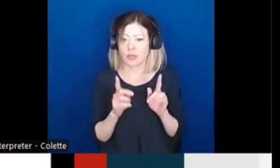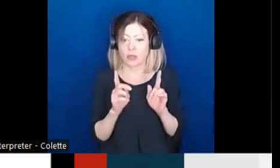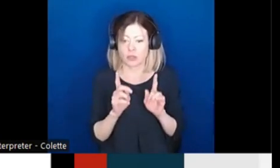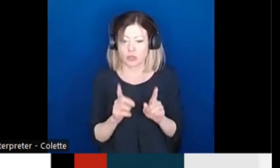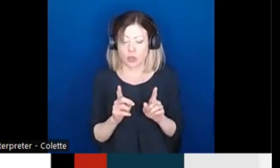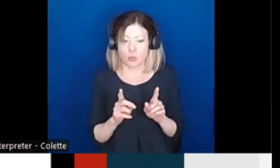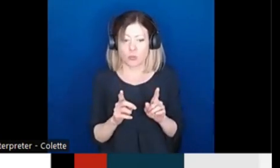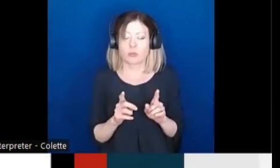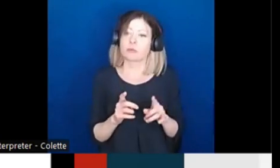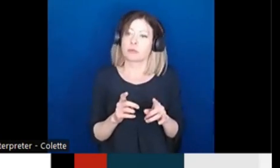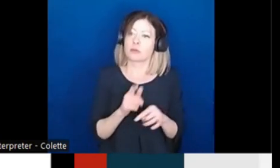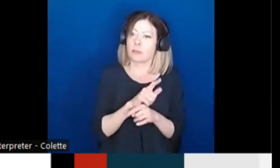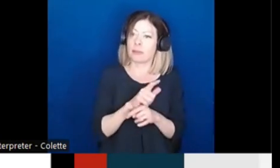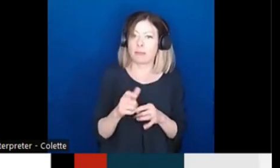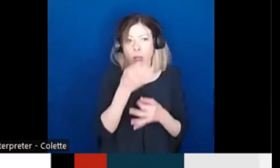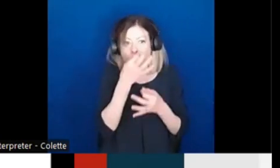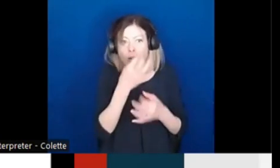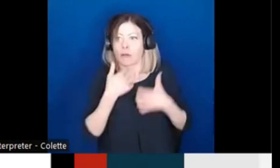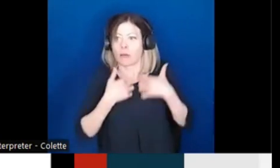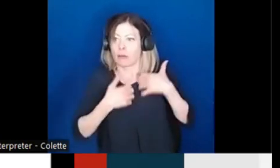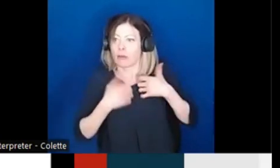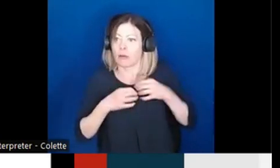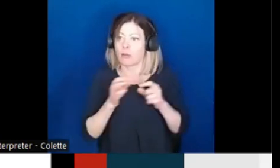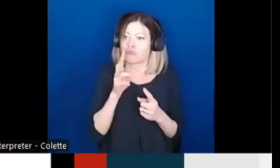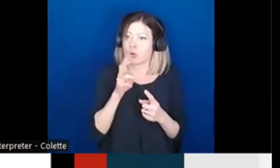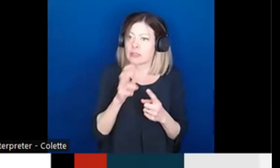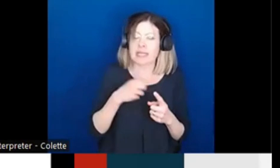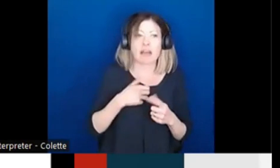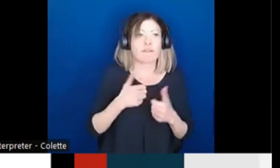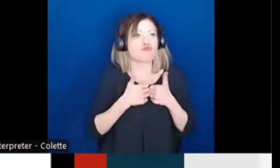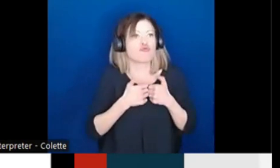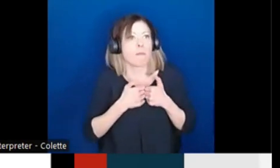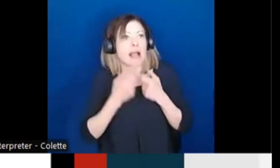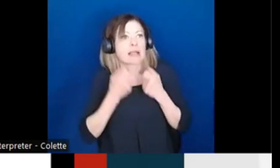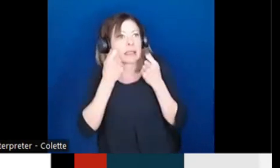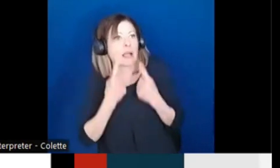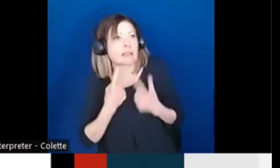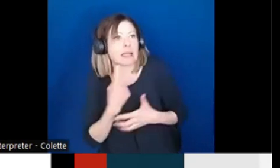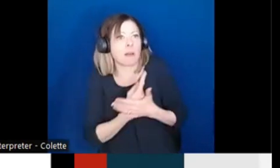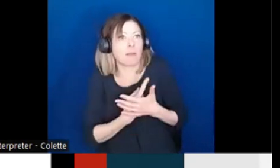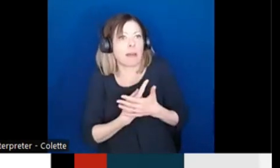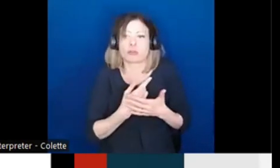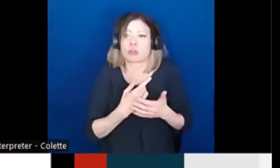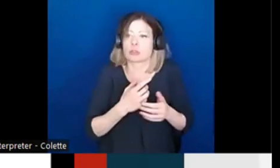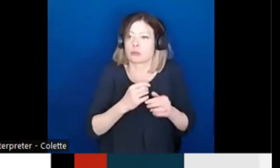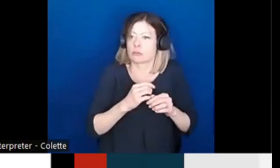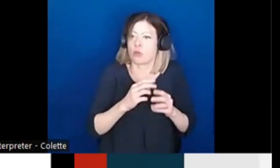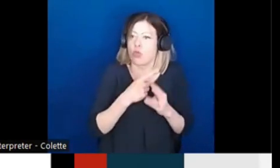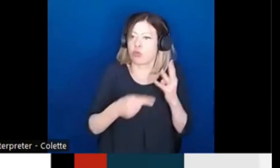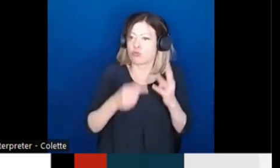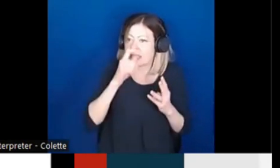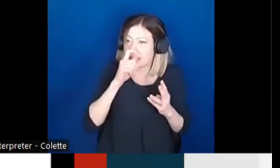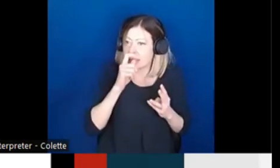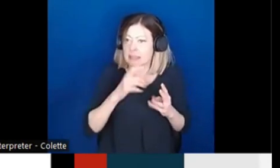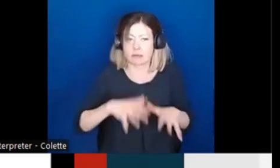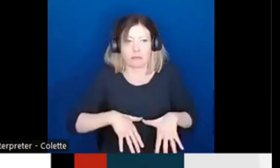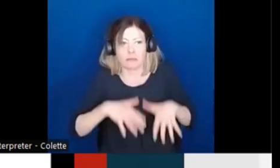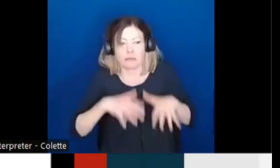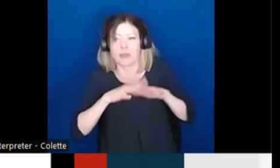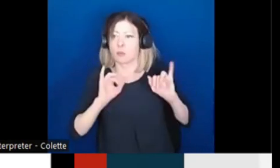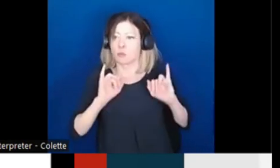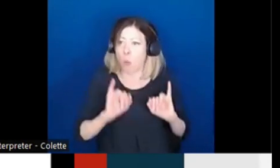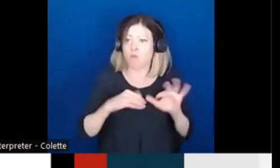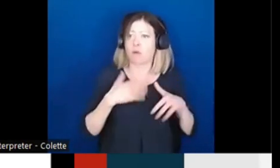idea about the Brontes and their childhood and how awful it was and so on. So the museum opened at